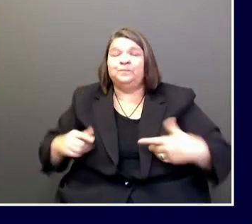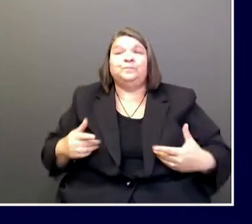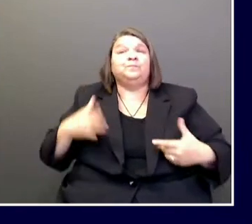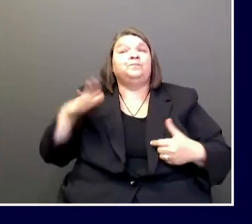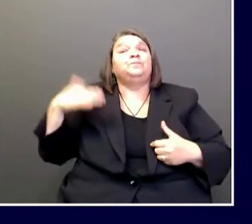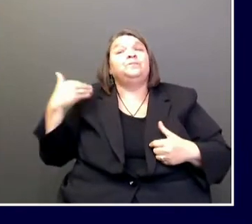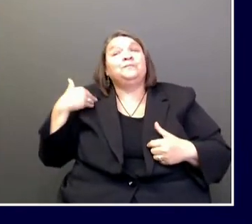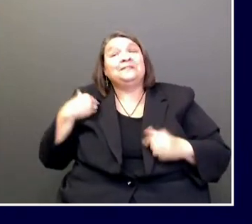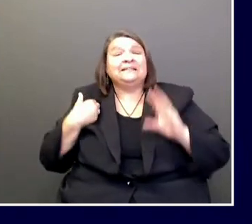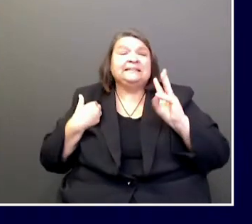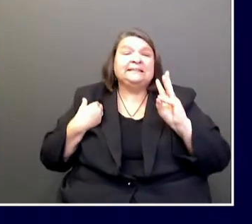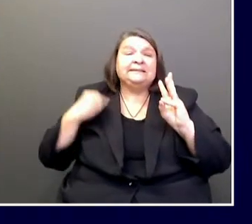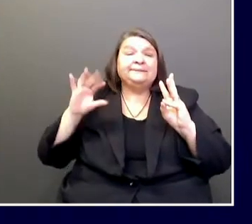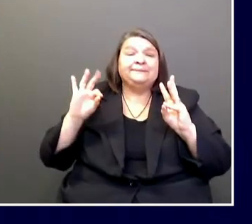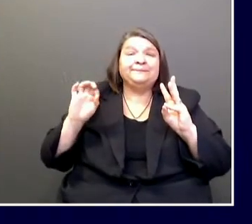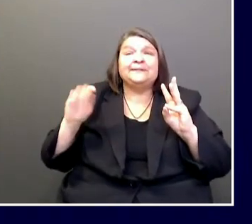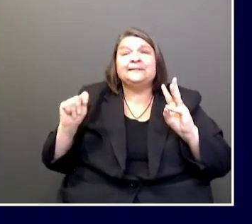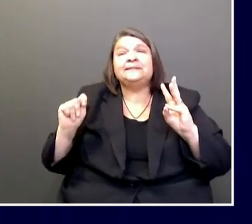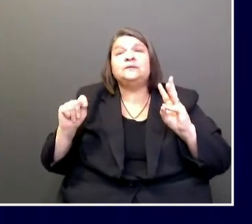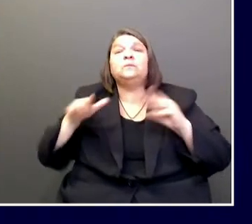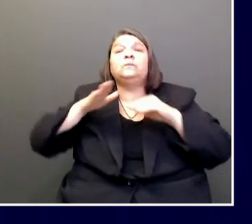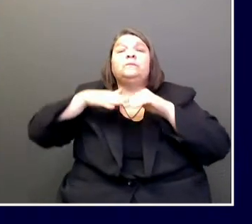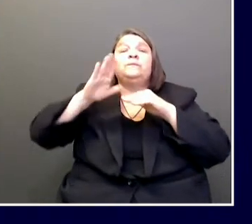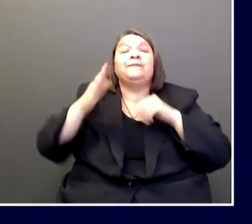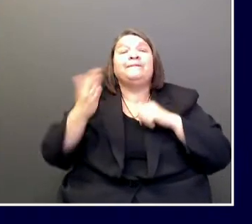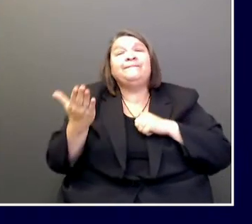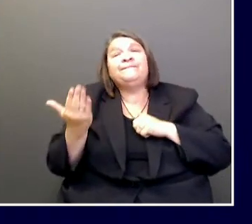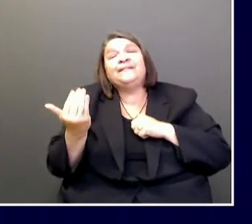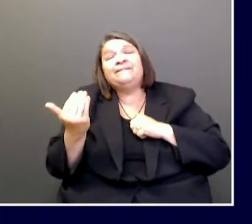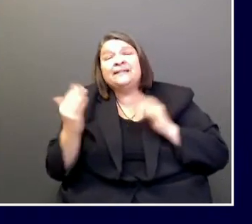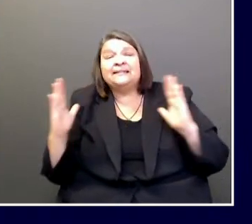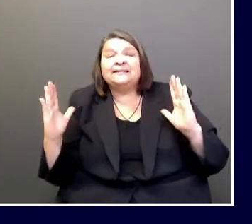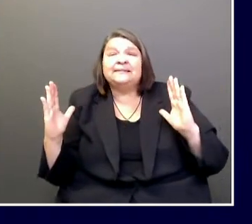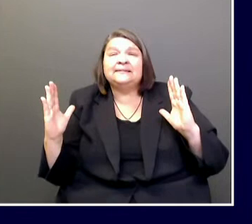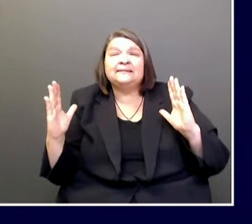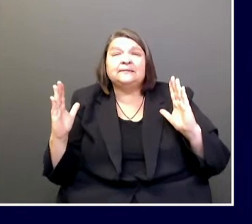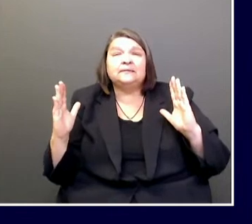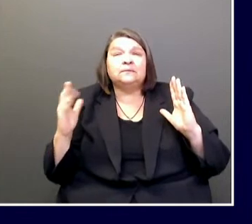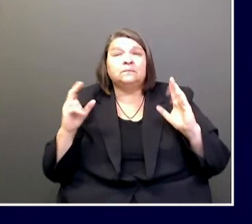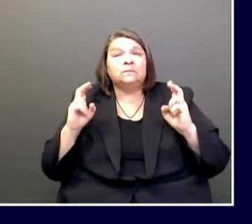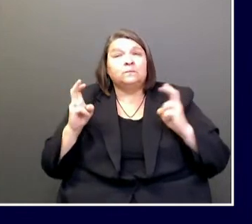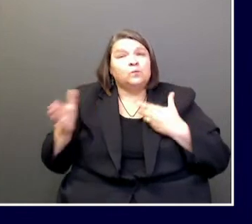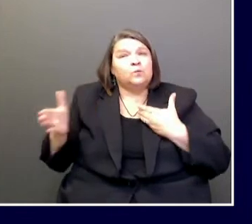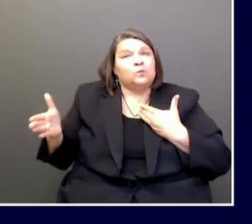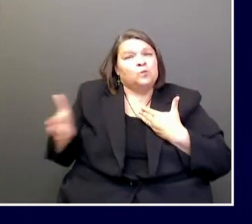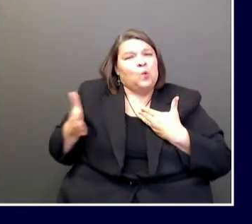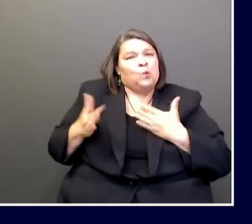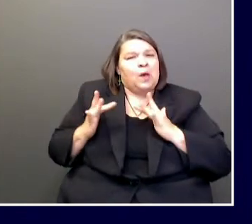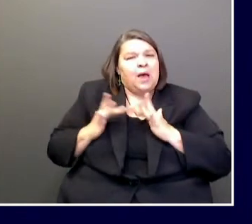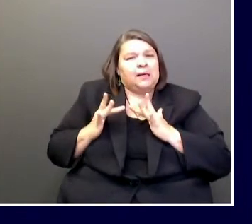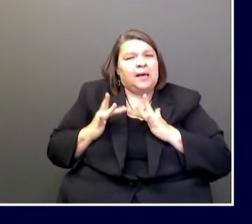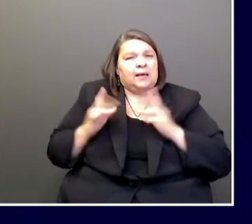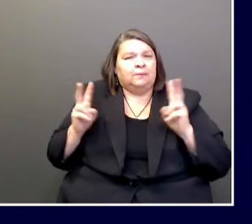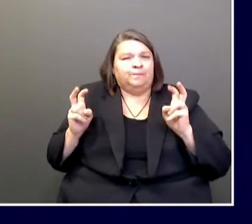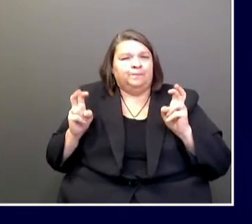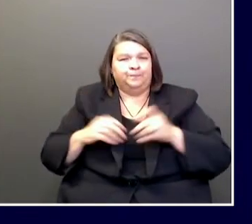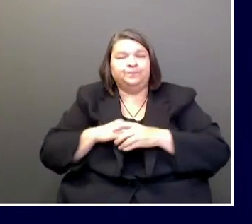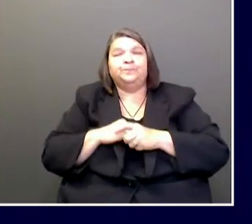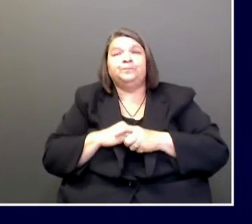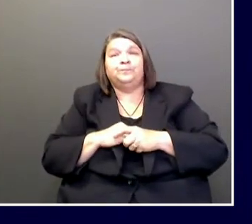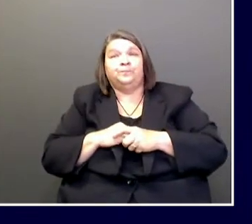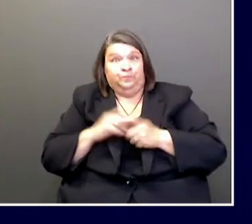considered a close contact. Is that any of that being redefined? No, the US CDC, which is really the entity